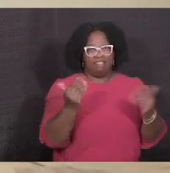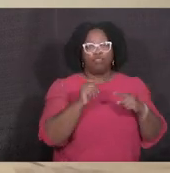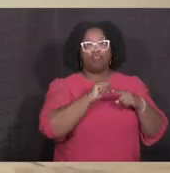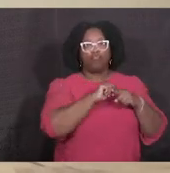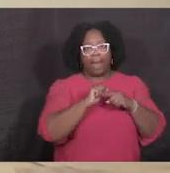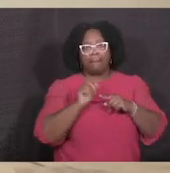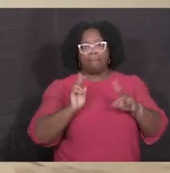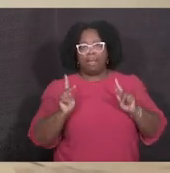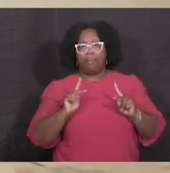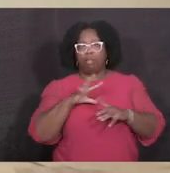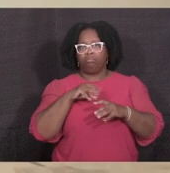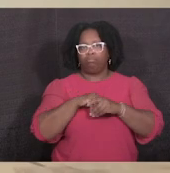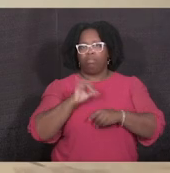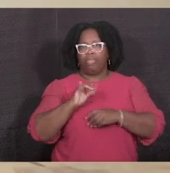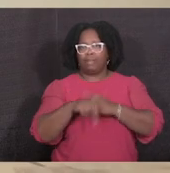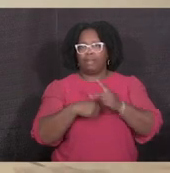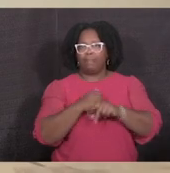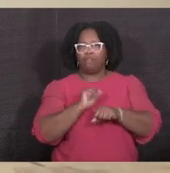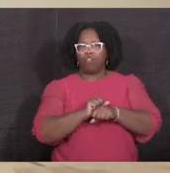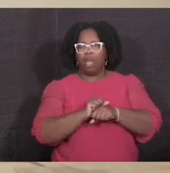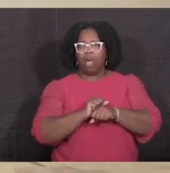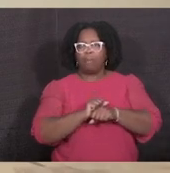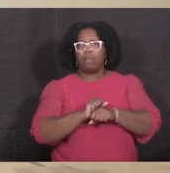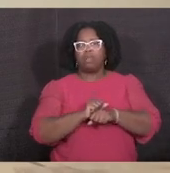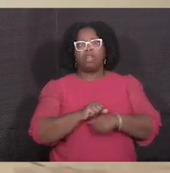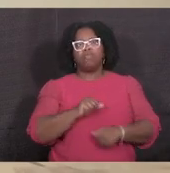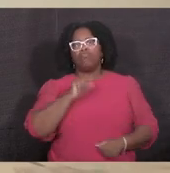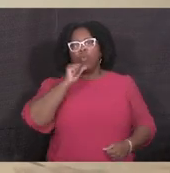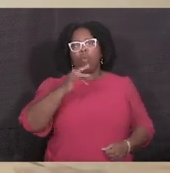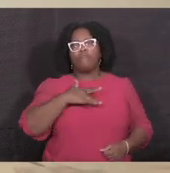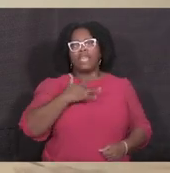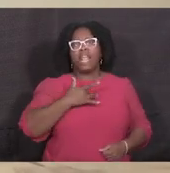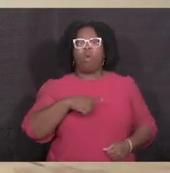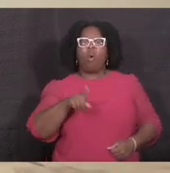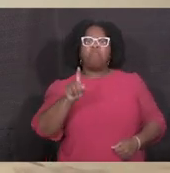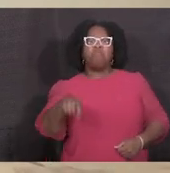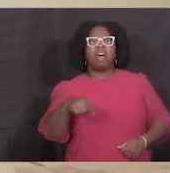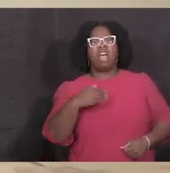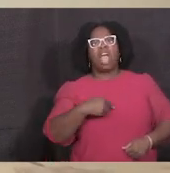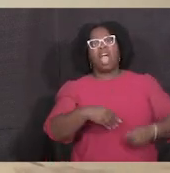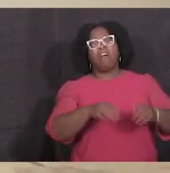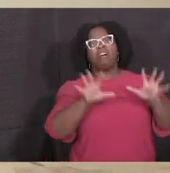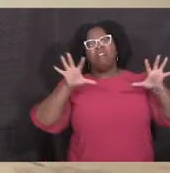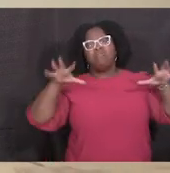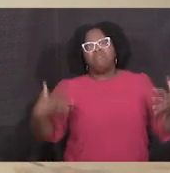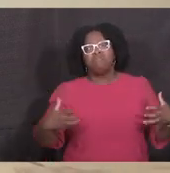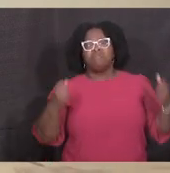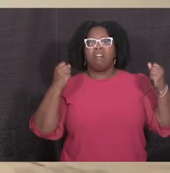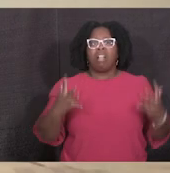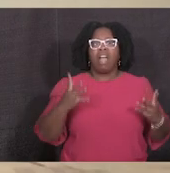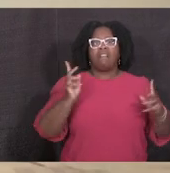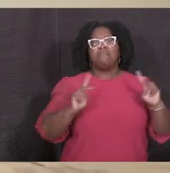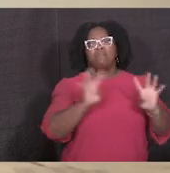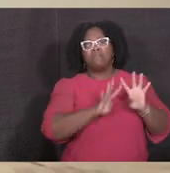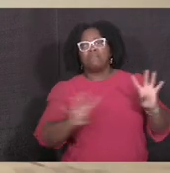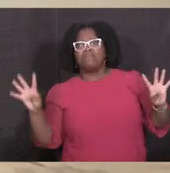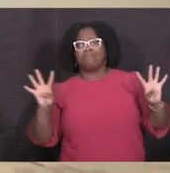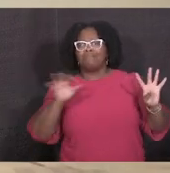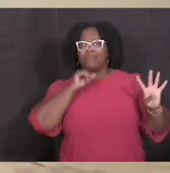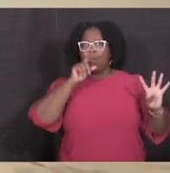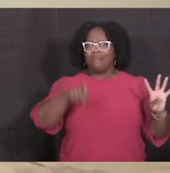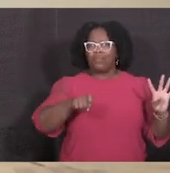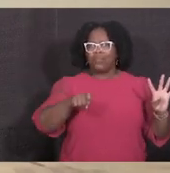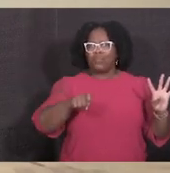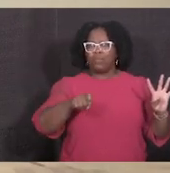jobs. And don't feel compelled to have a large number. This is just my personal belief